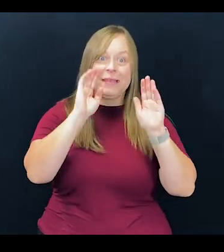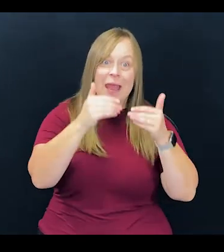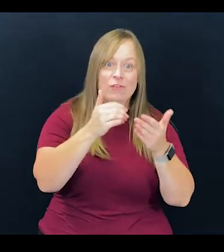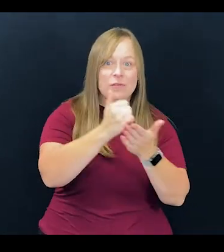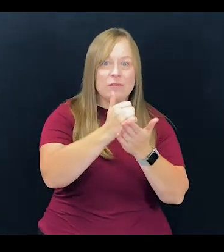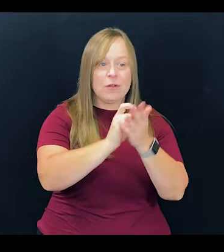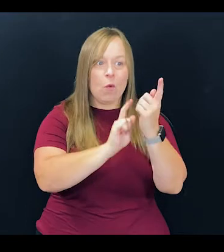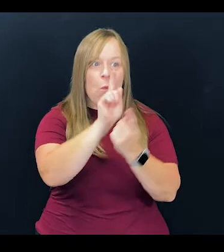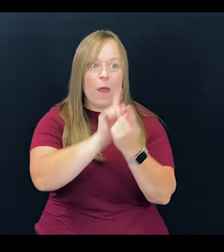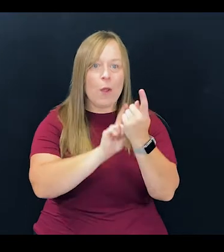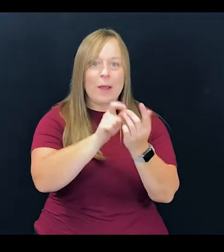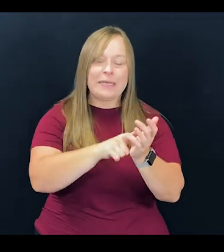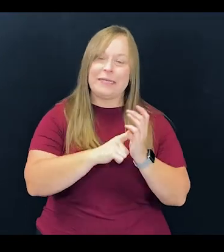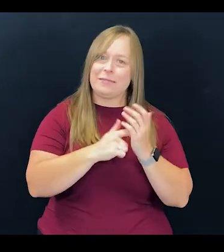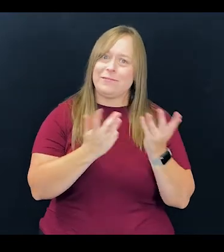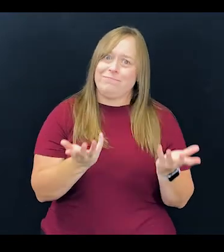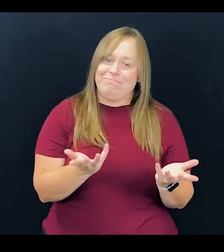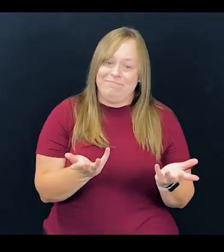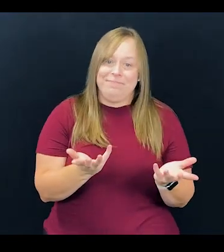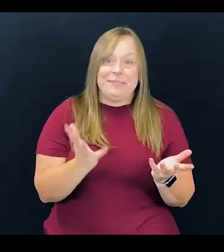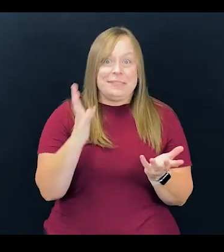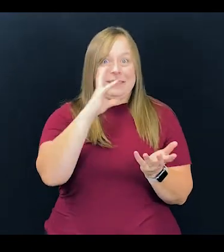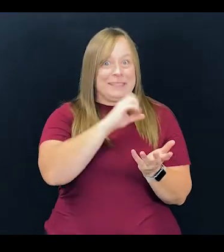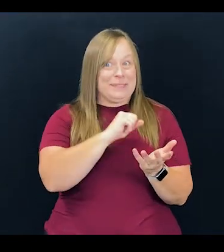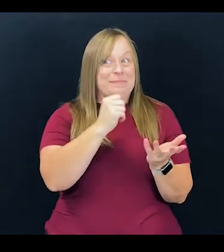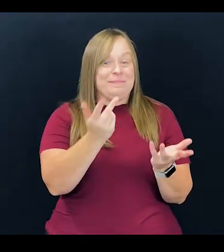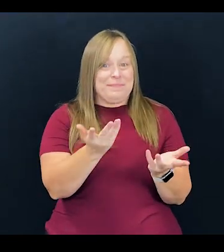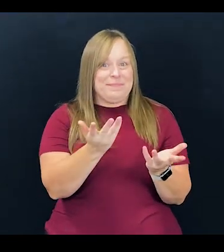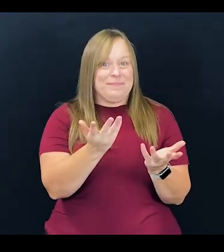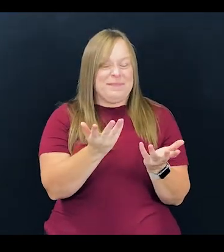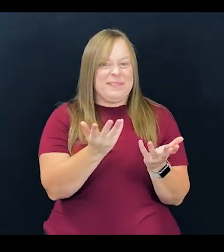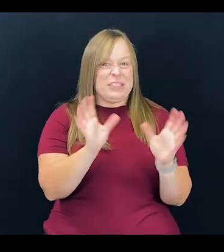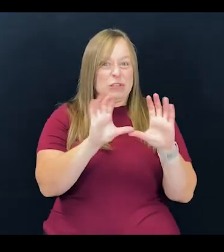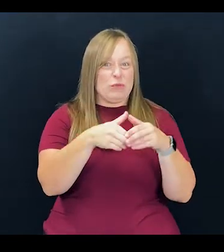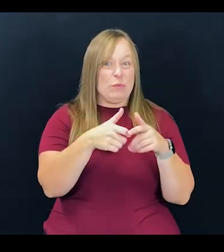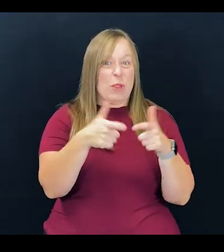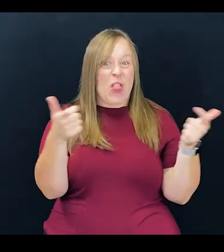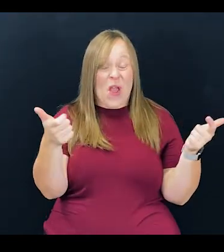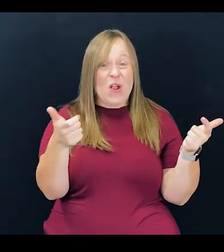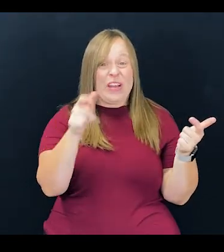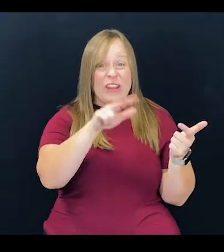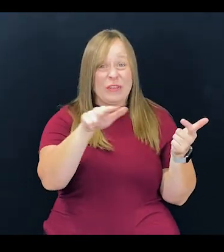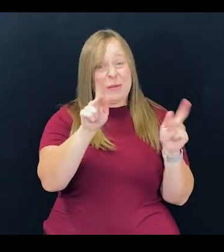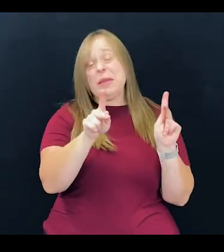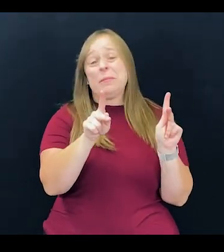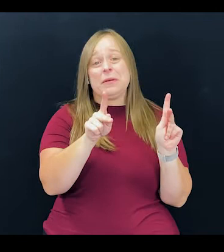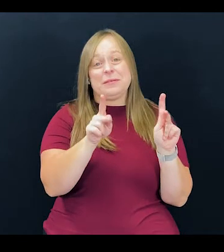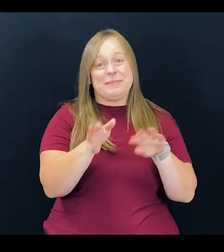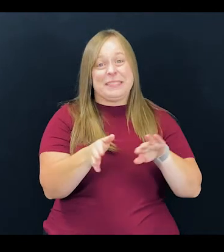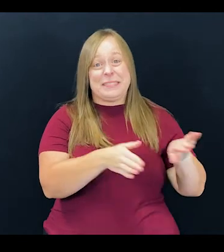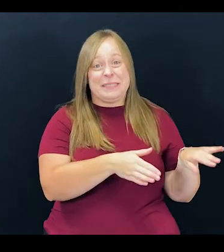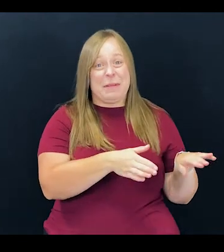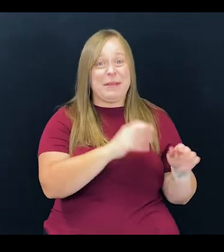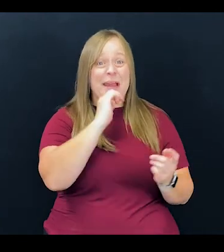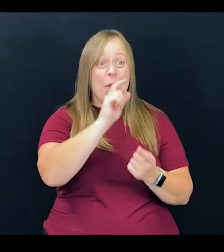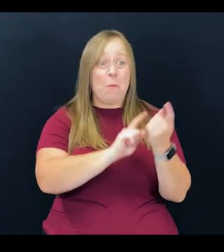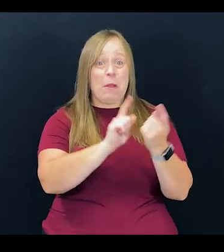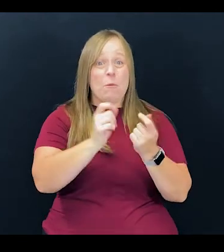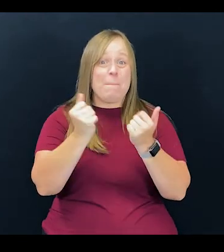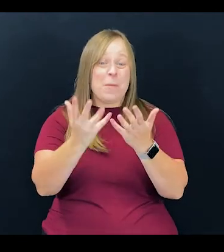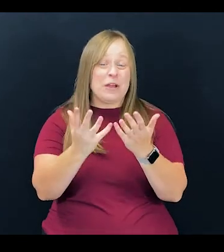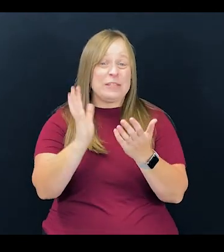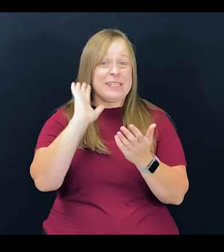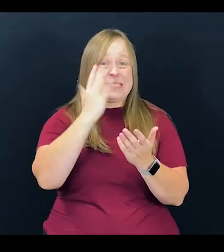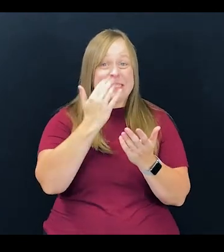personal attention and those personal needs, you would guess, in a group that large, would kind of go by the